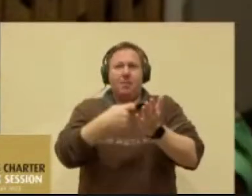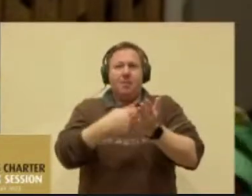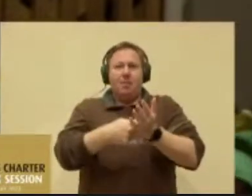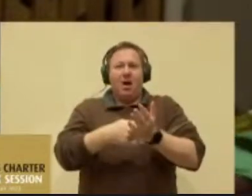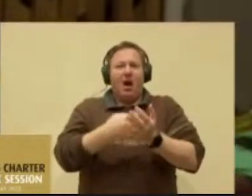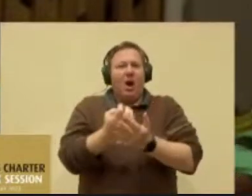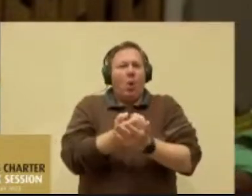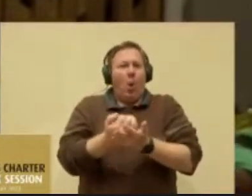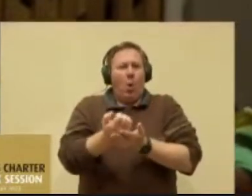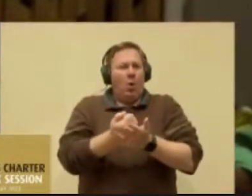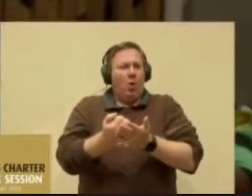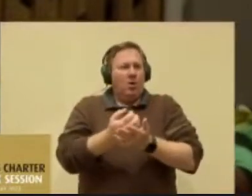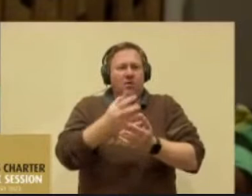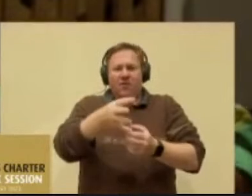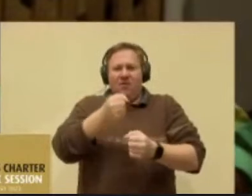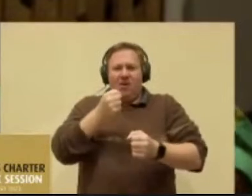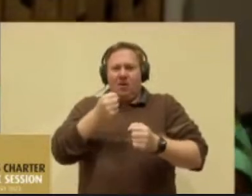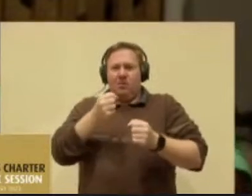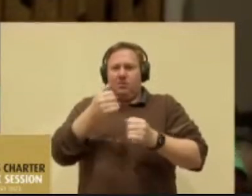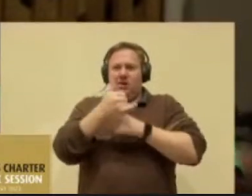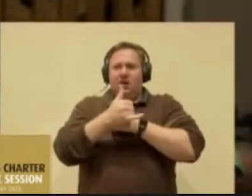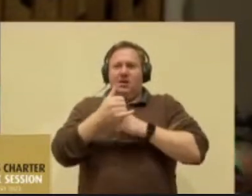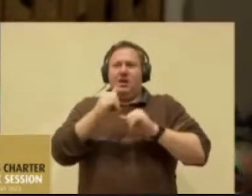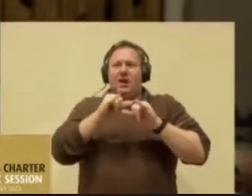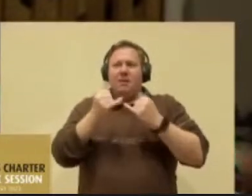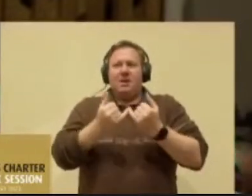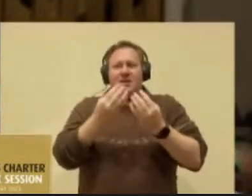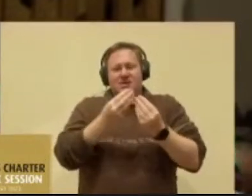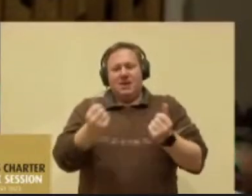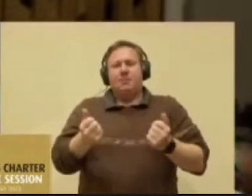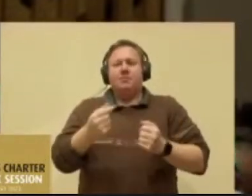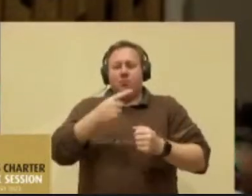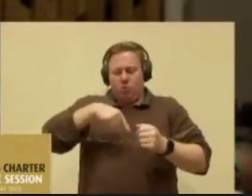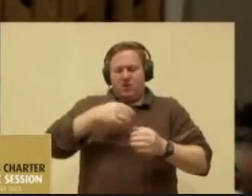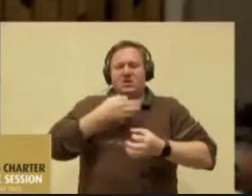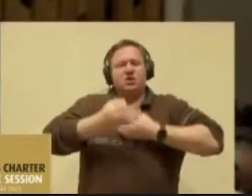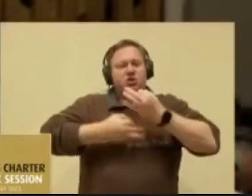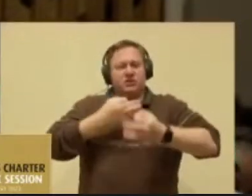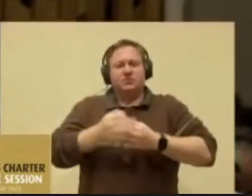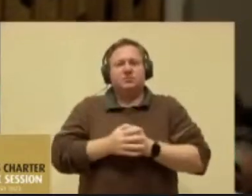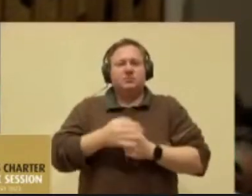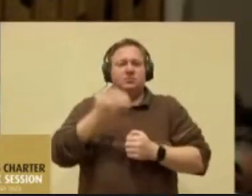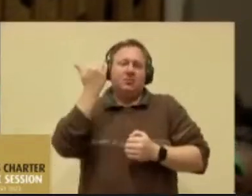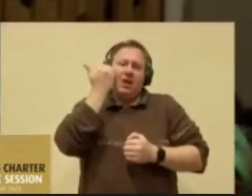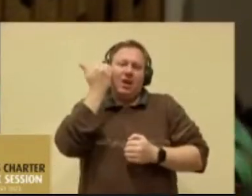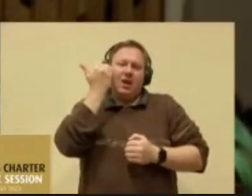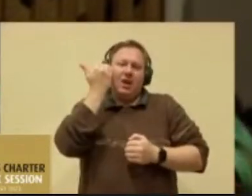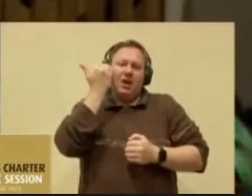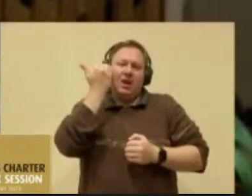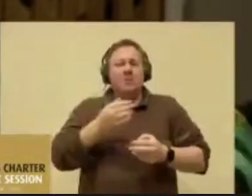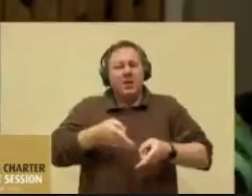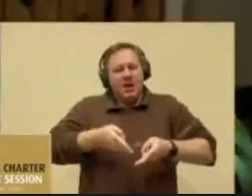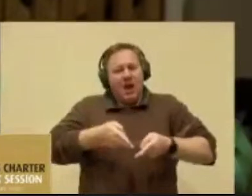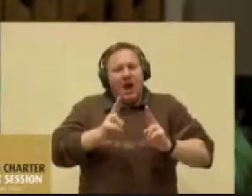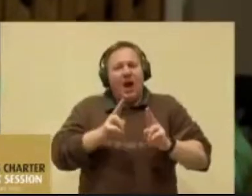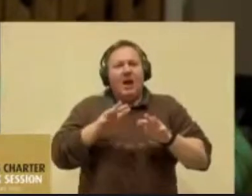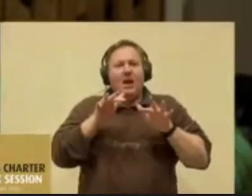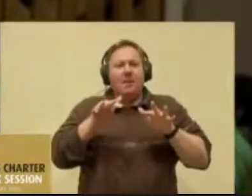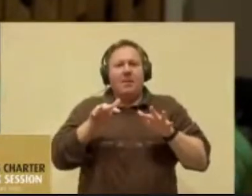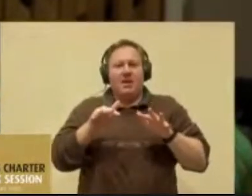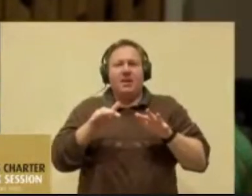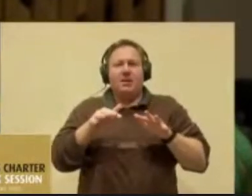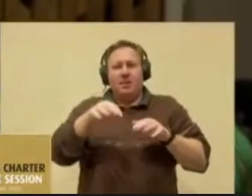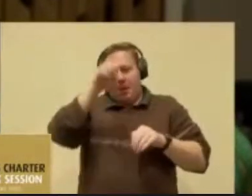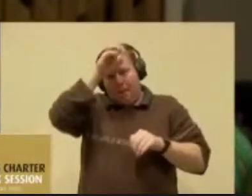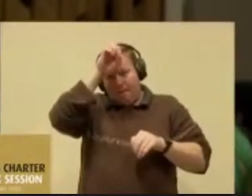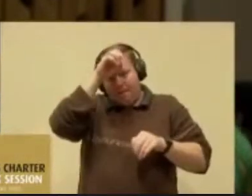coal from some companies we are suggesting that why doesn't the government hire people to mine